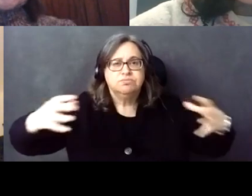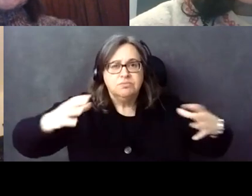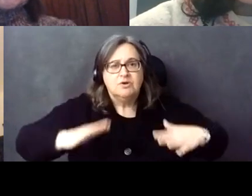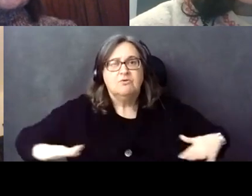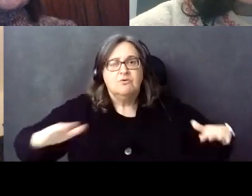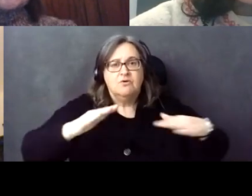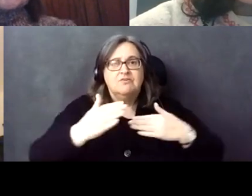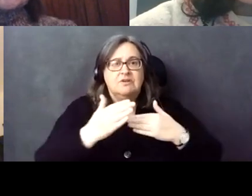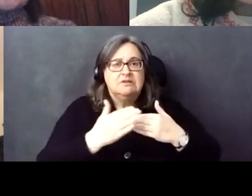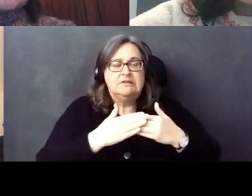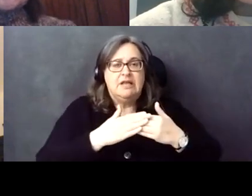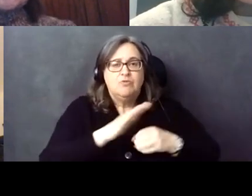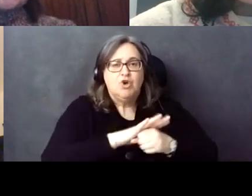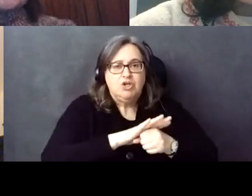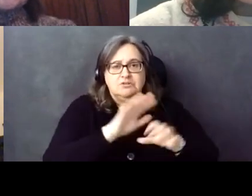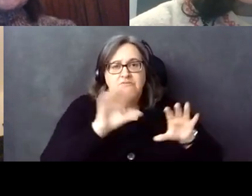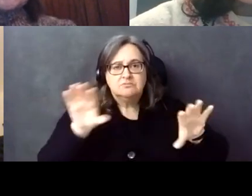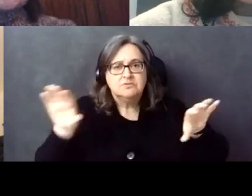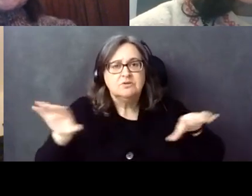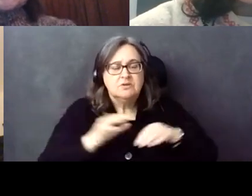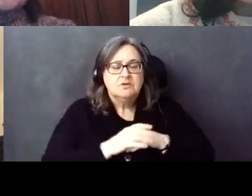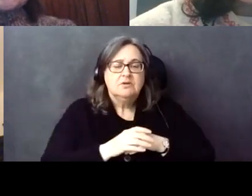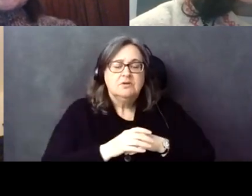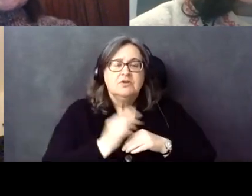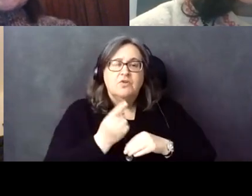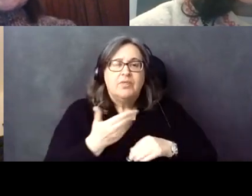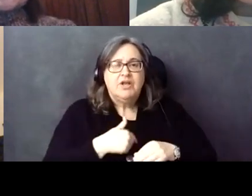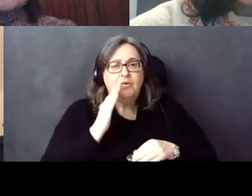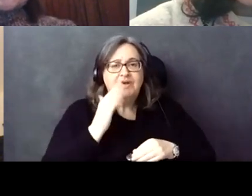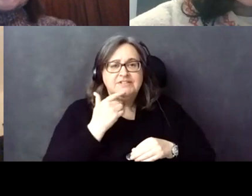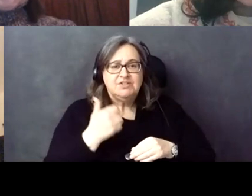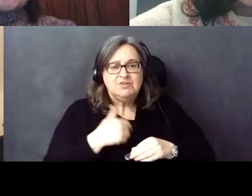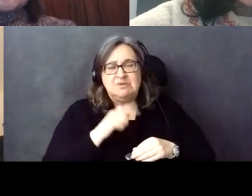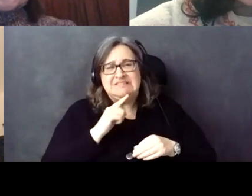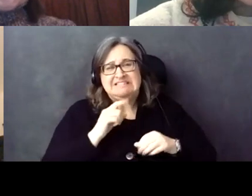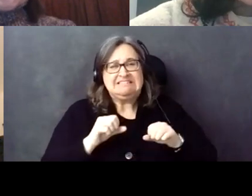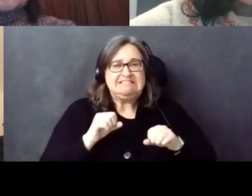neighborhood solidarity. I think the only thing I would say, we've been a little reticent